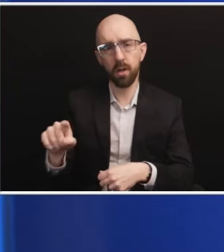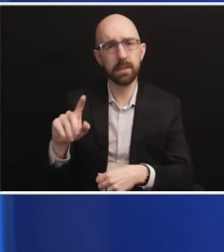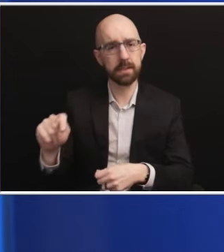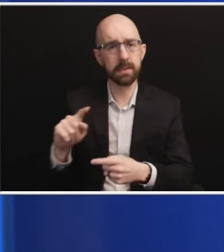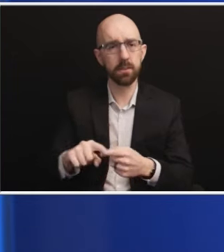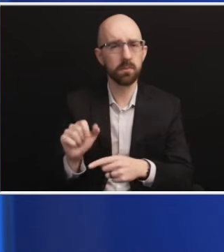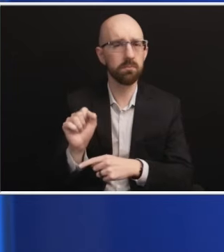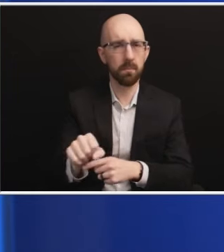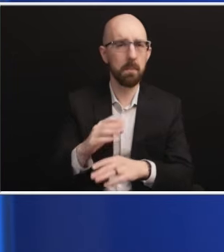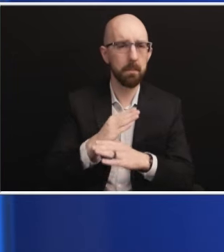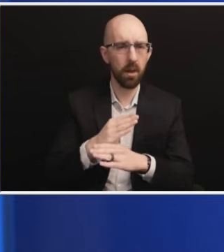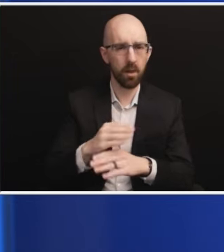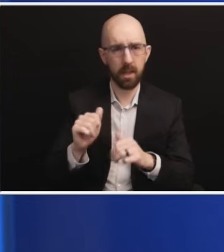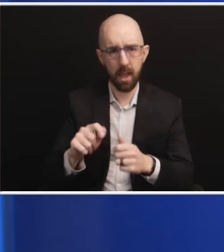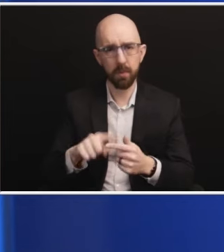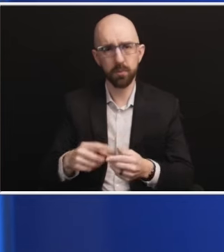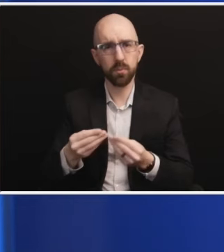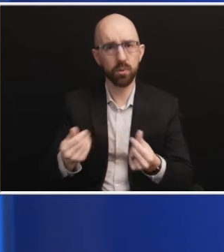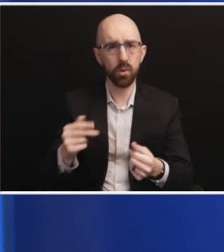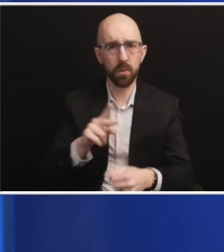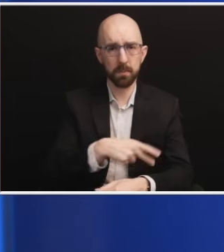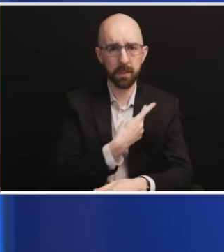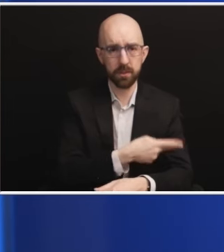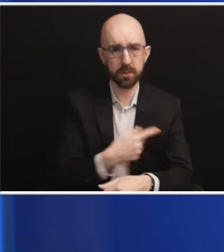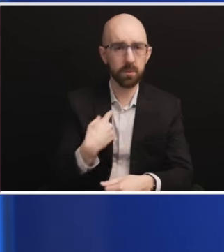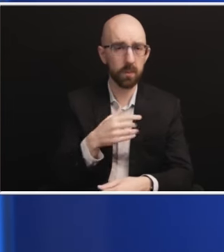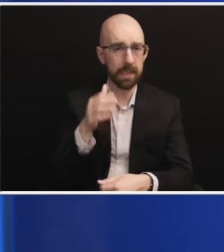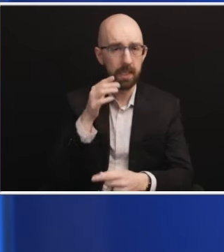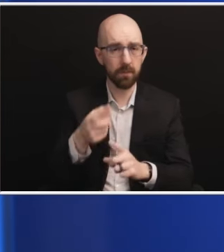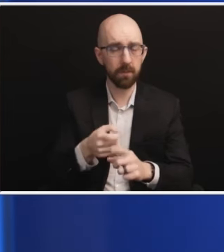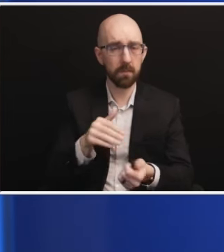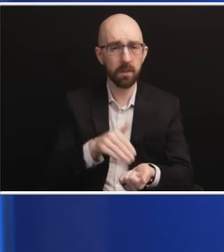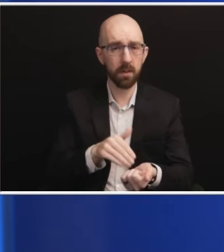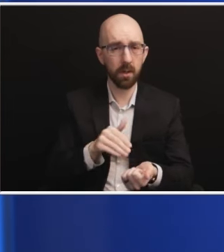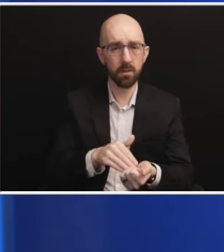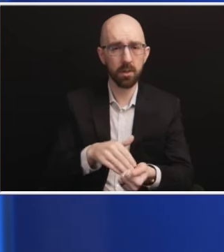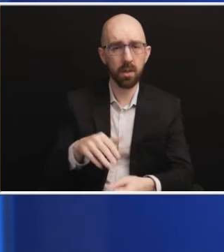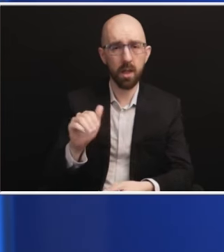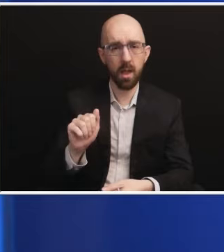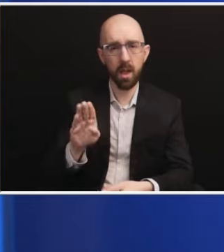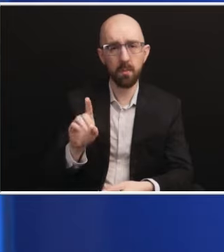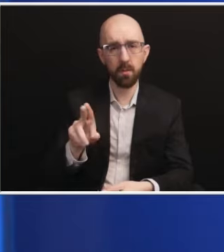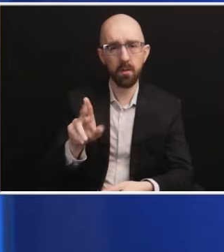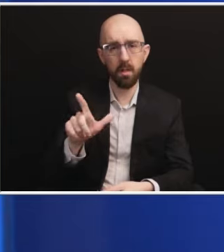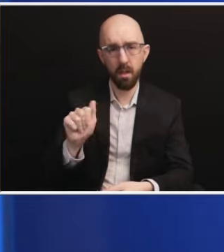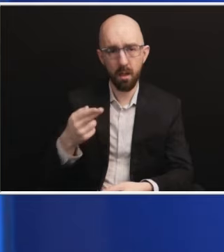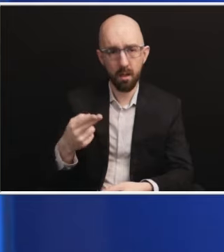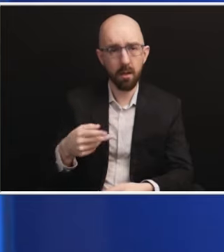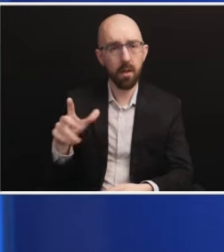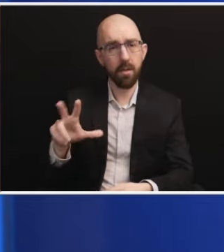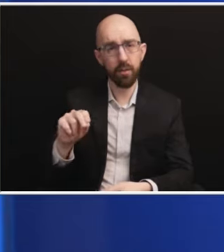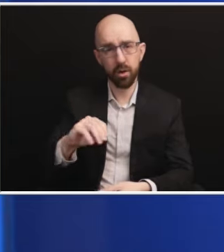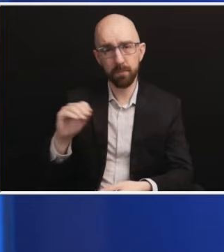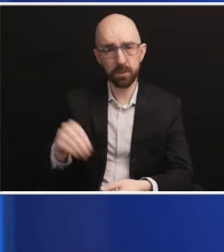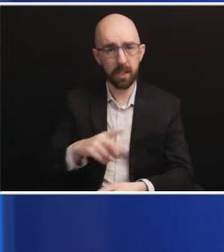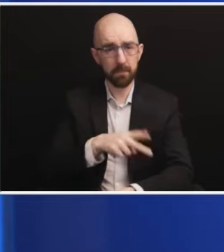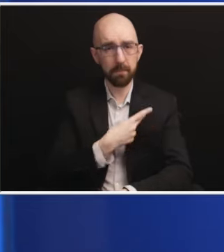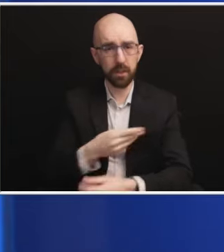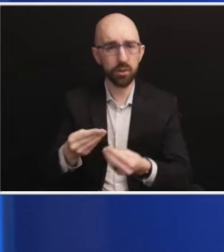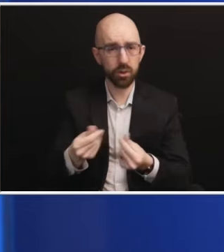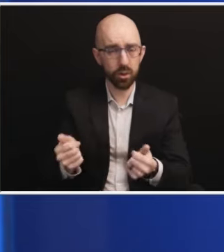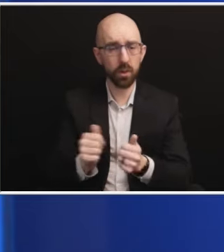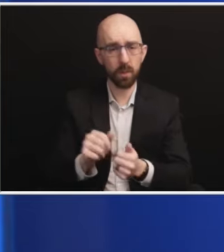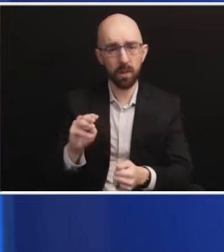to being able to cure patients. We heard from Dr. Abdullah that only 30% of patients are being cured with in multiple myeloma.